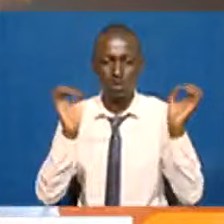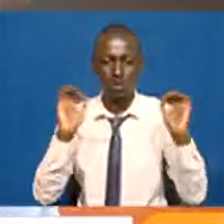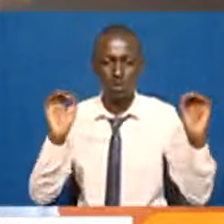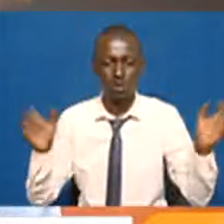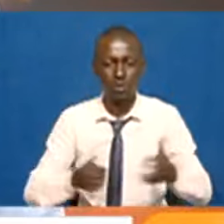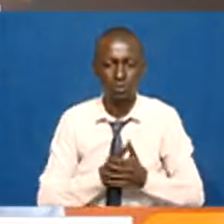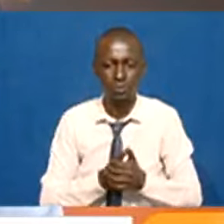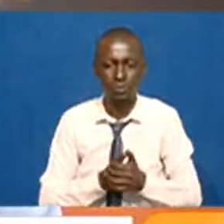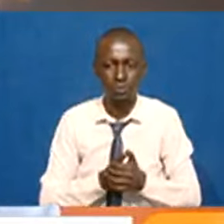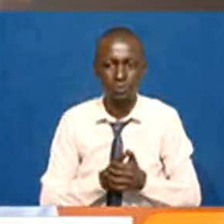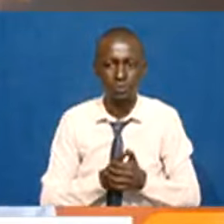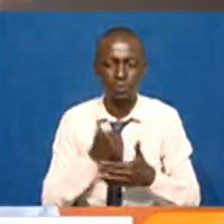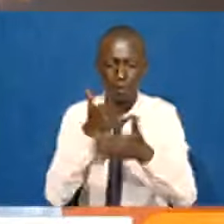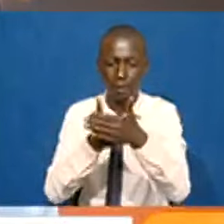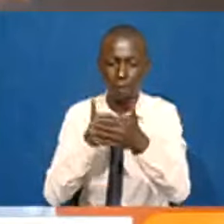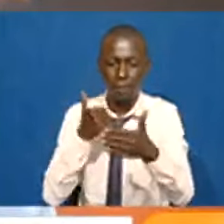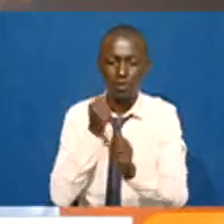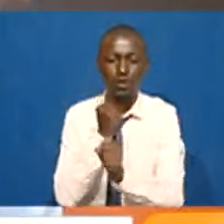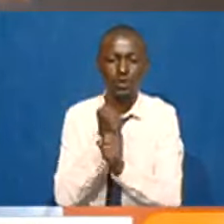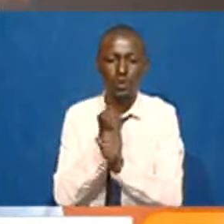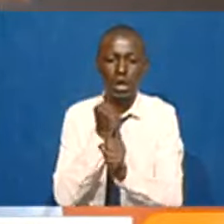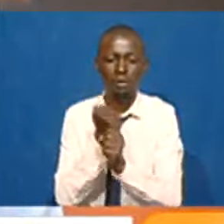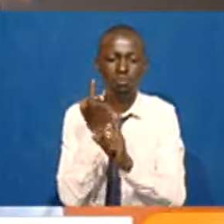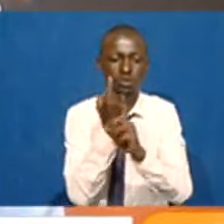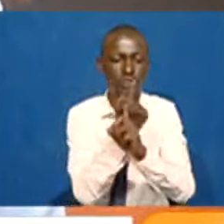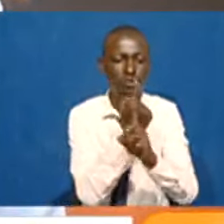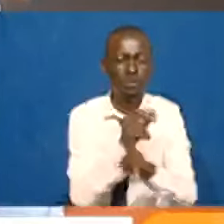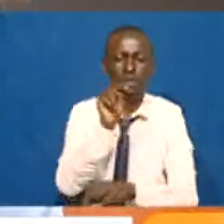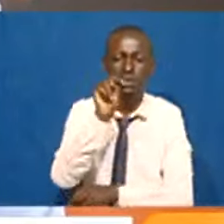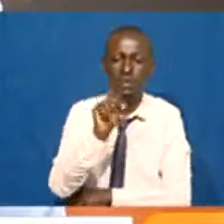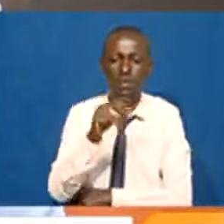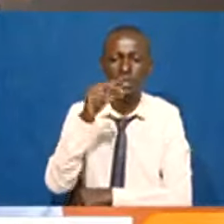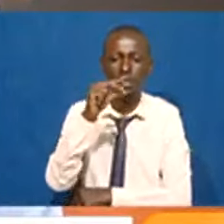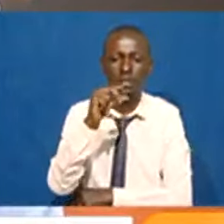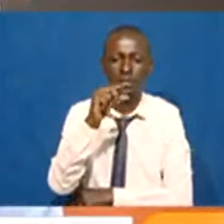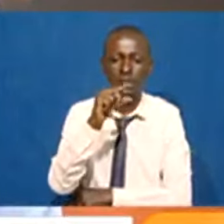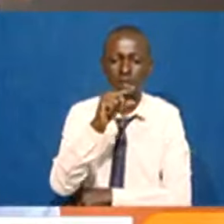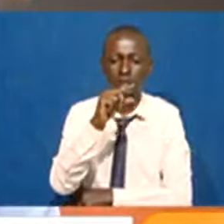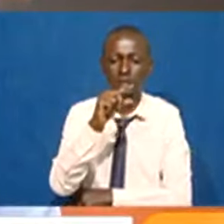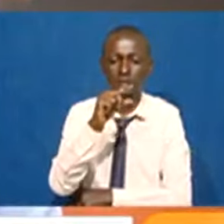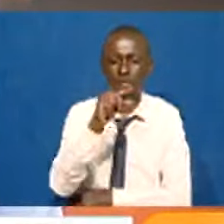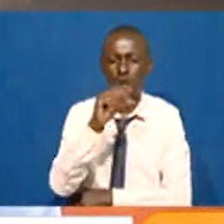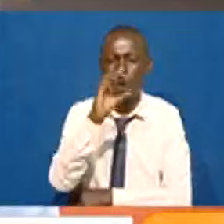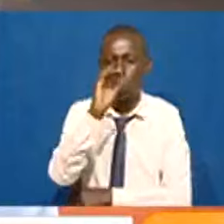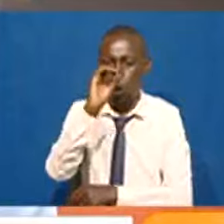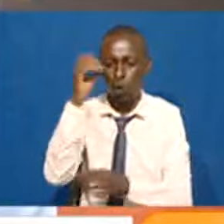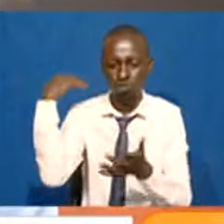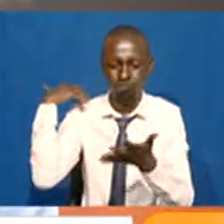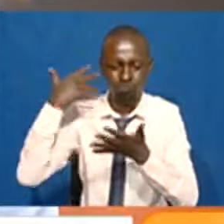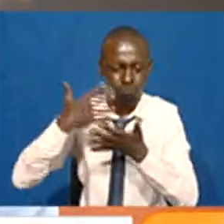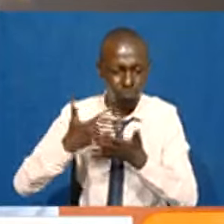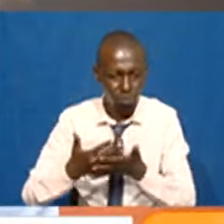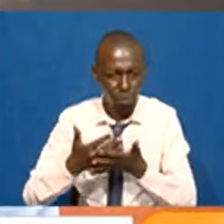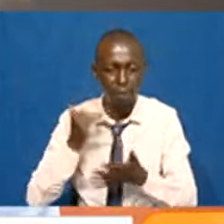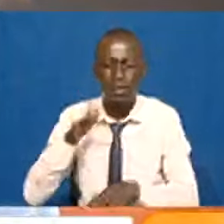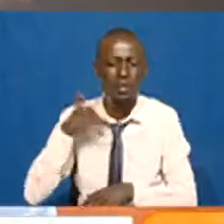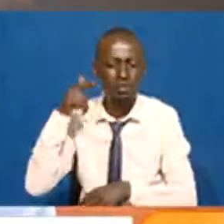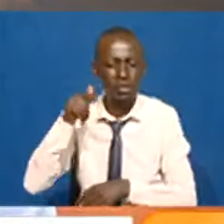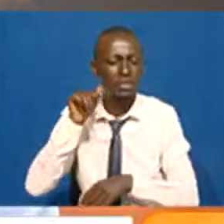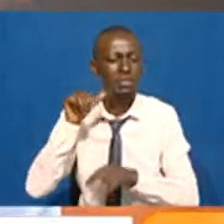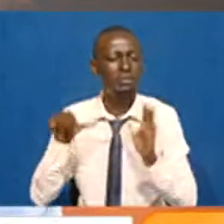course, working for NGOs for quite a long time. Yeah. And this dream was bothering me. So one day I looked